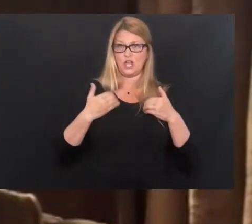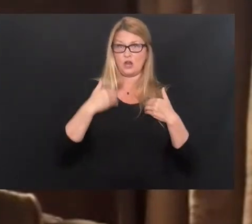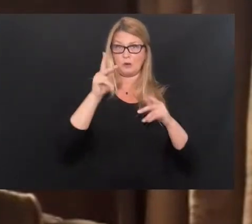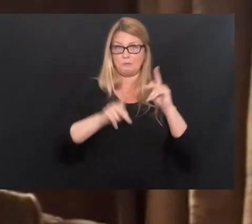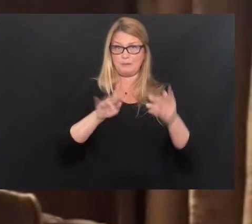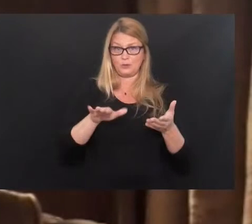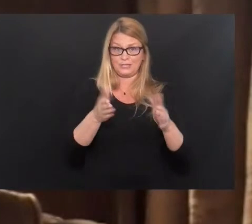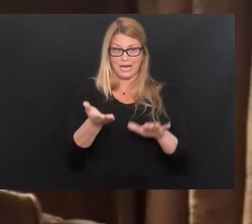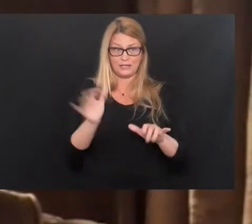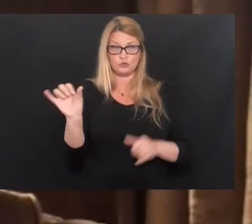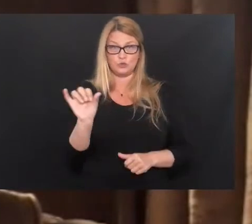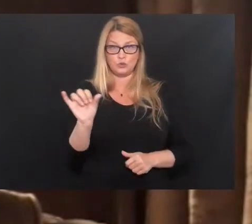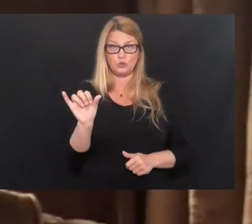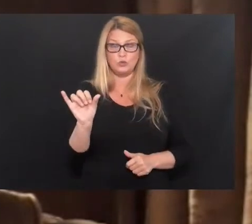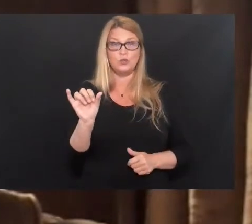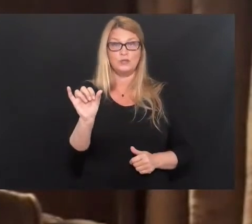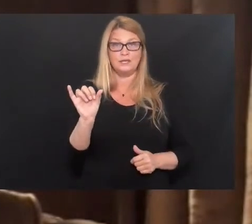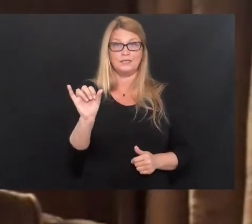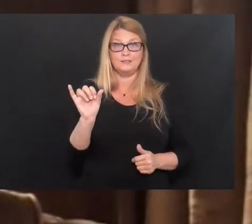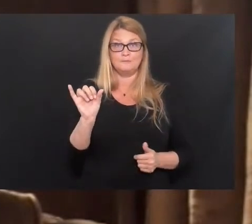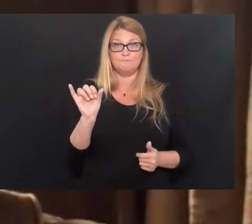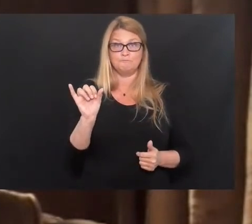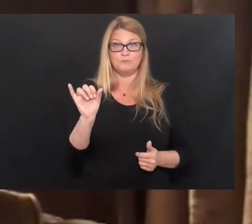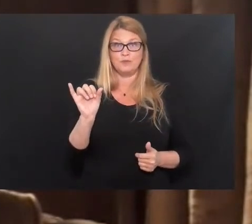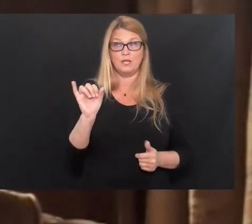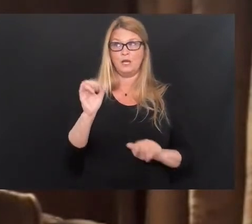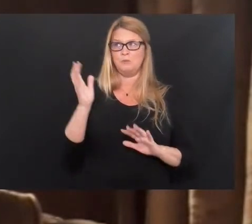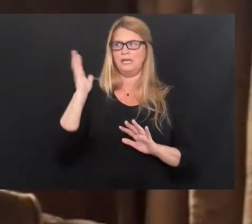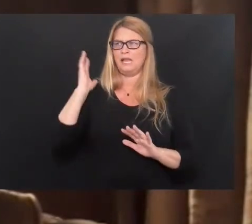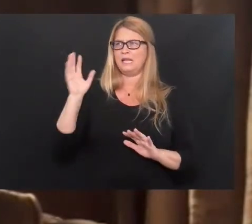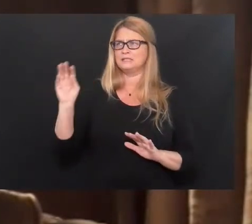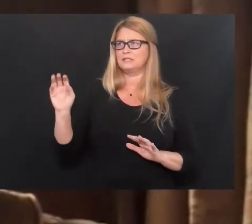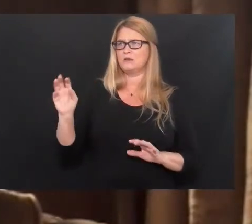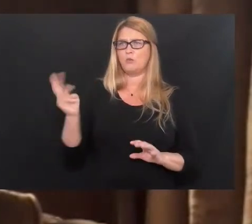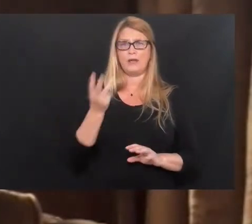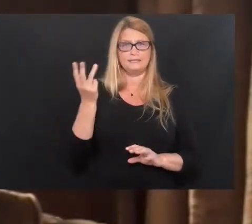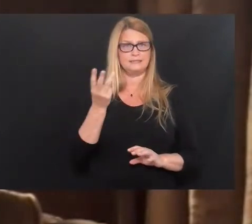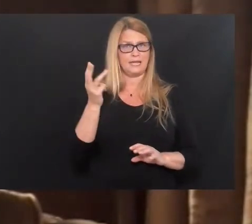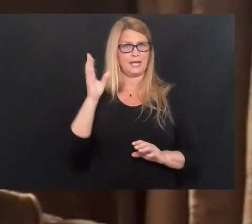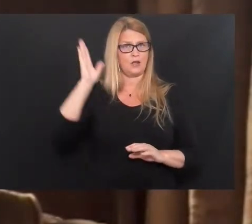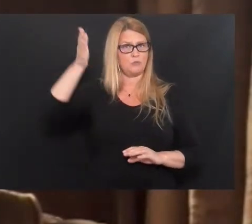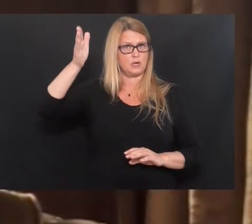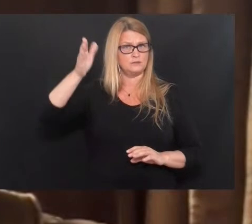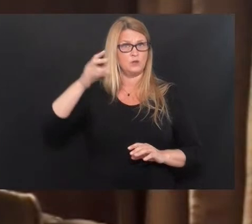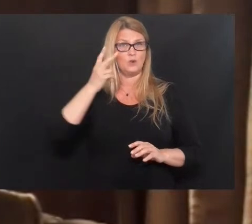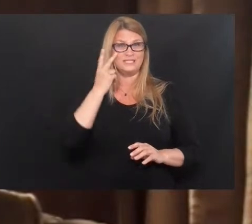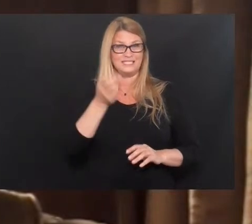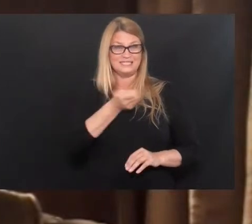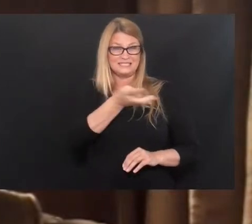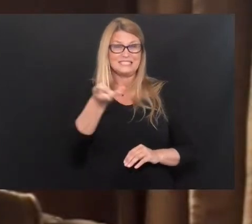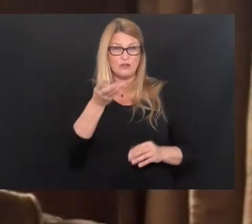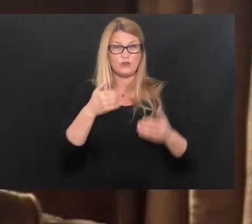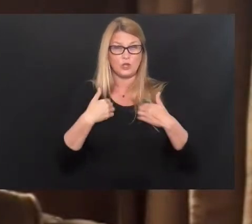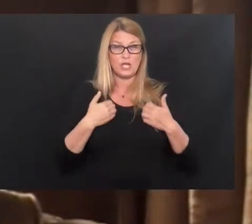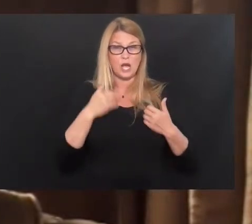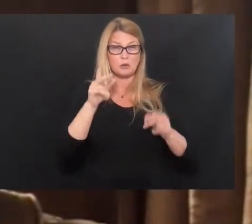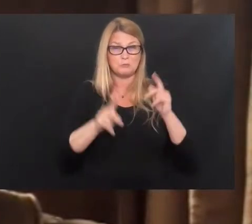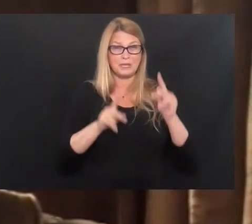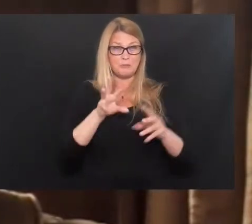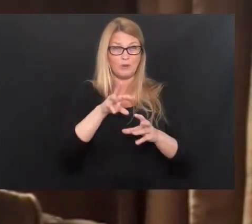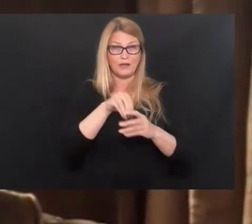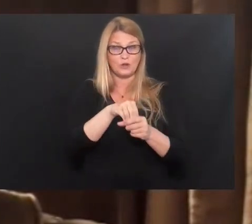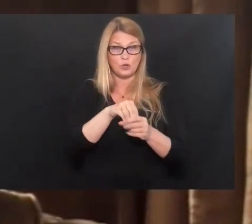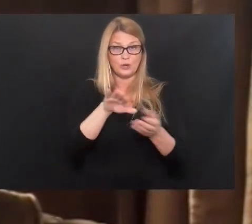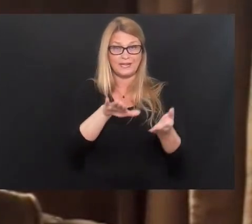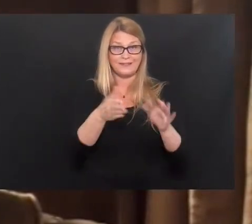governor, not this press brief, but the last press brief, had several young people included in